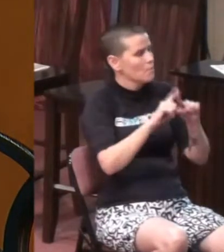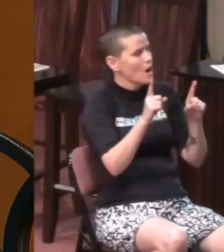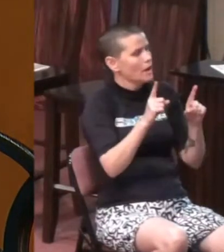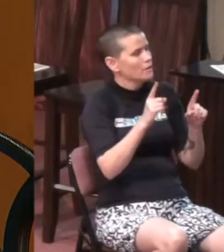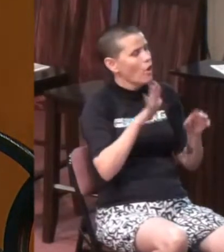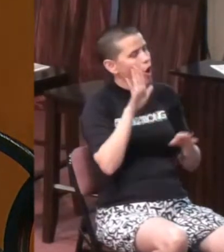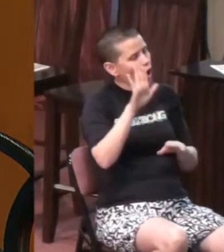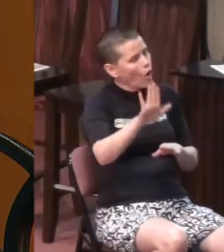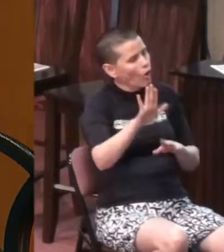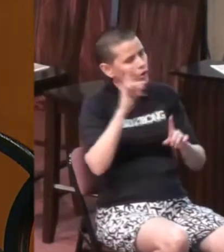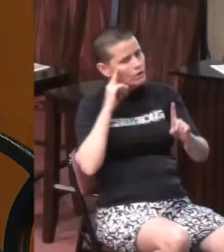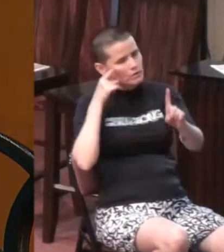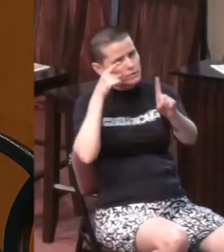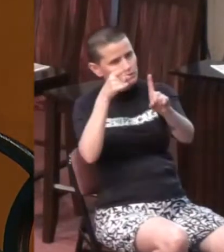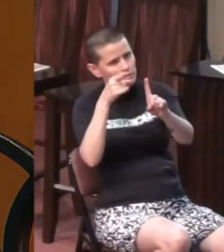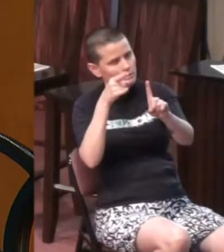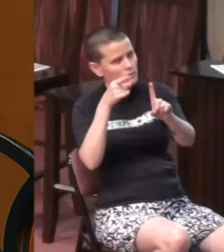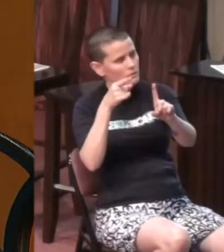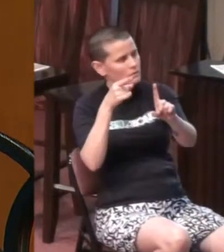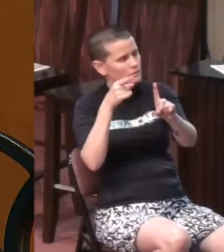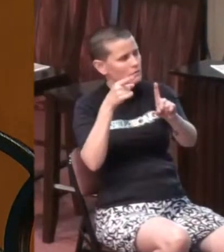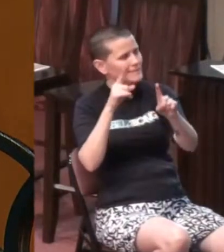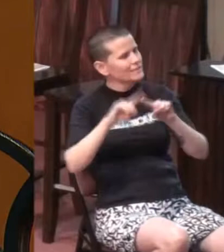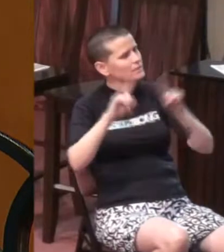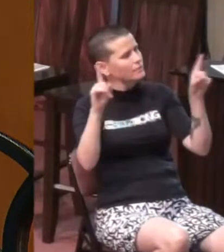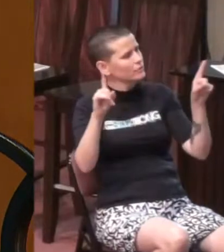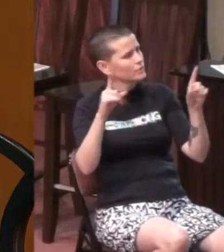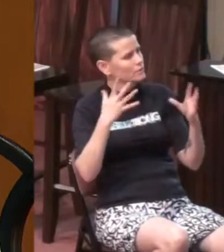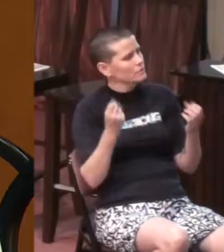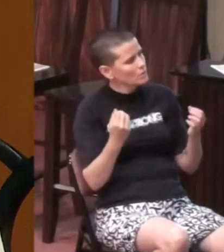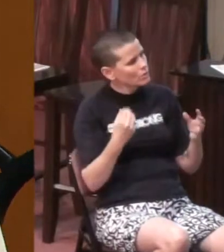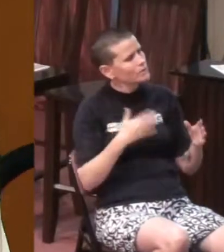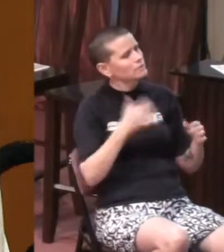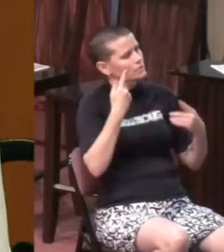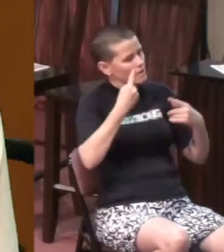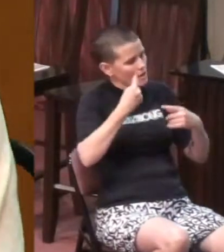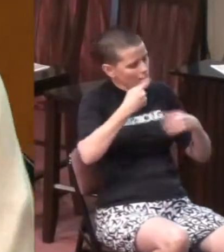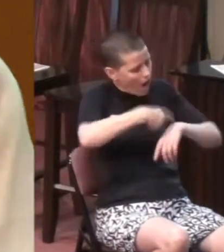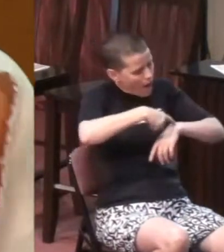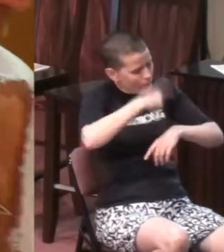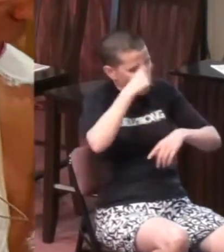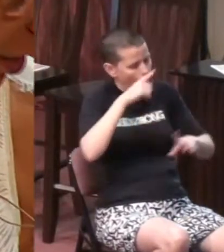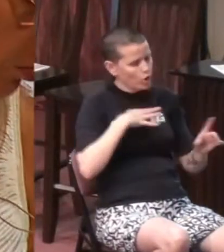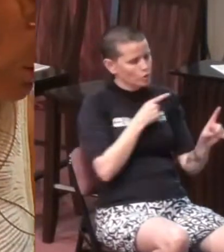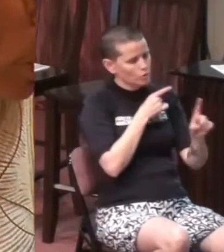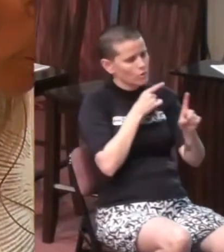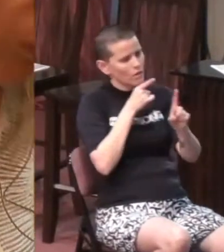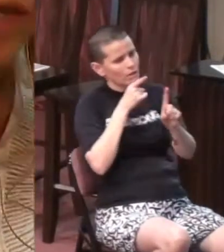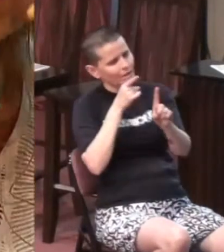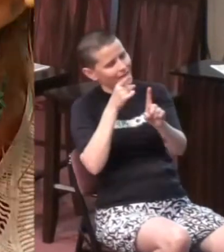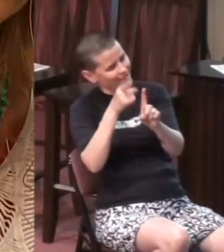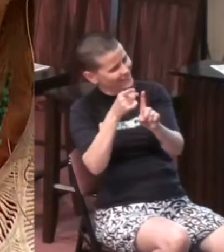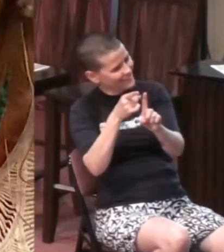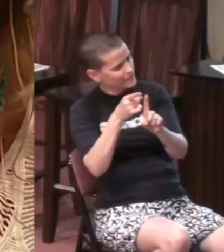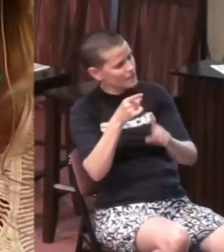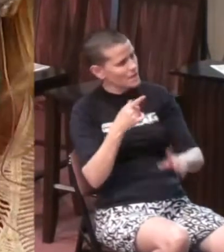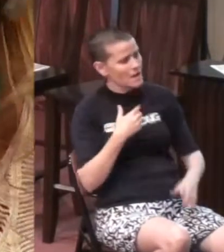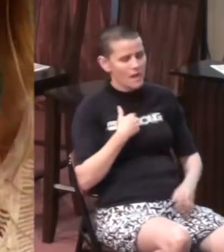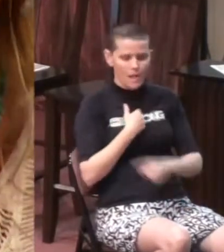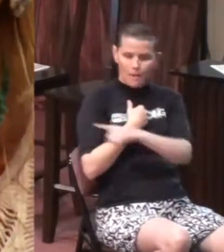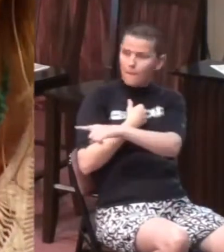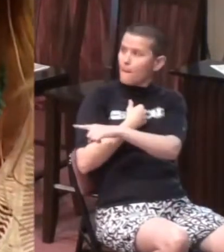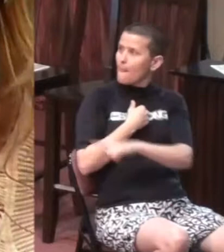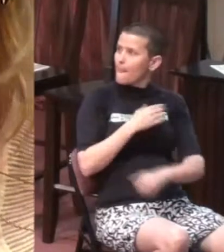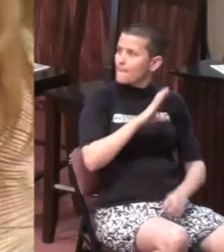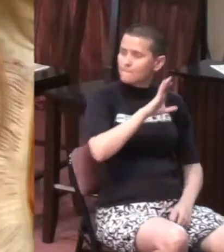her greater glory. And so too it is for us. Now, I can't tell you that my ego didn't say, well, what did I, you know, is it about